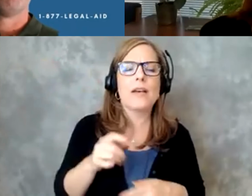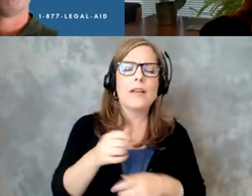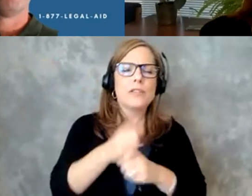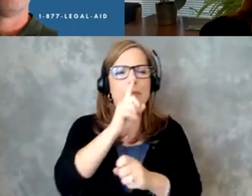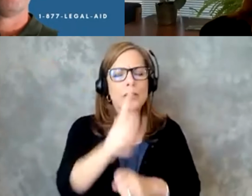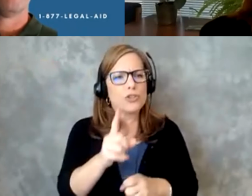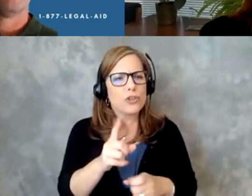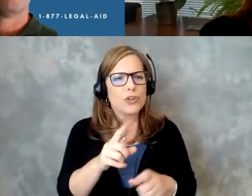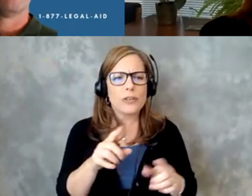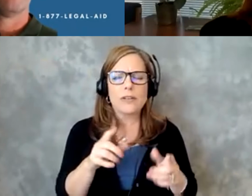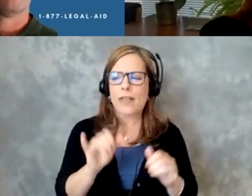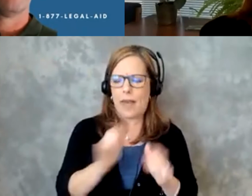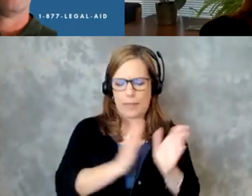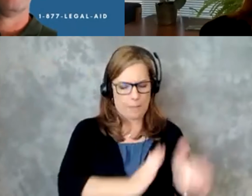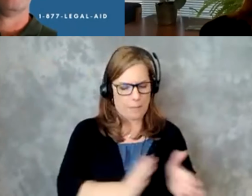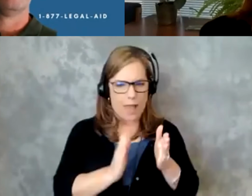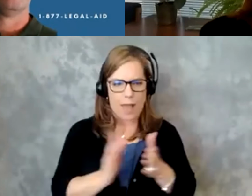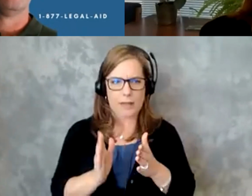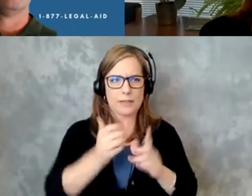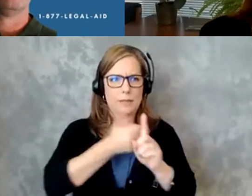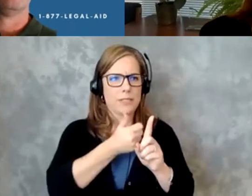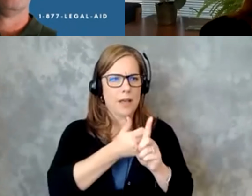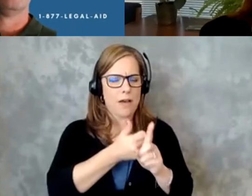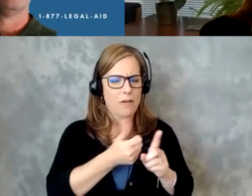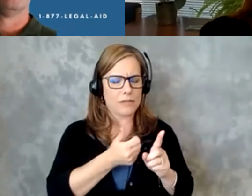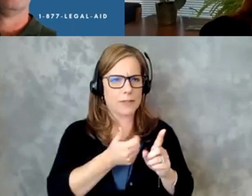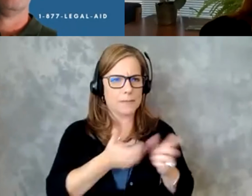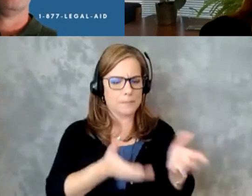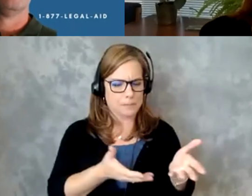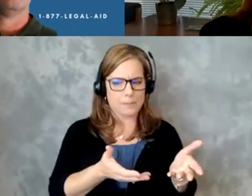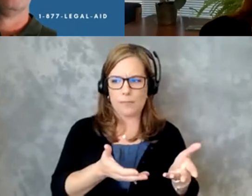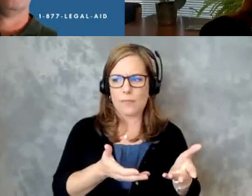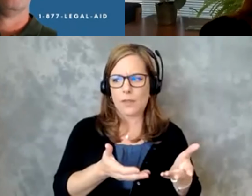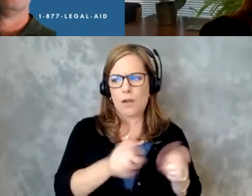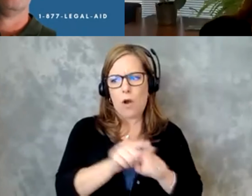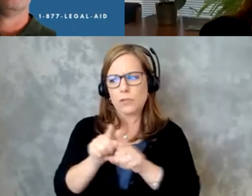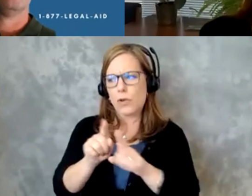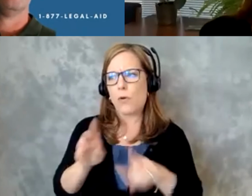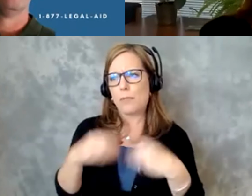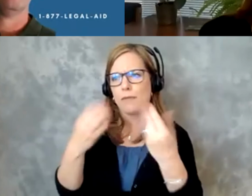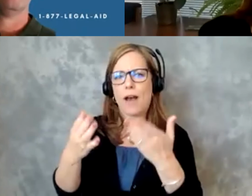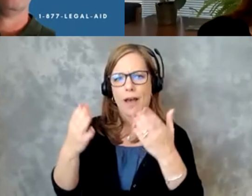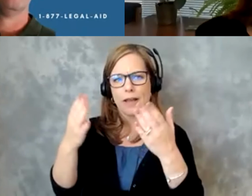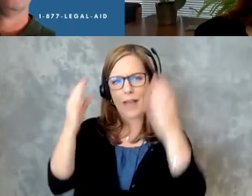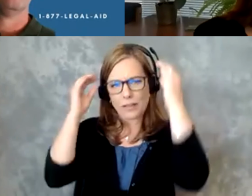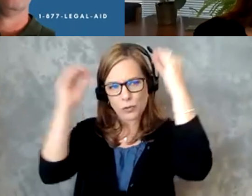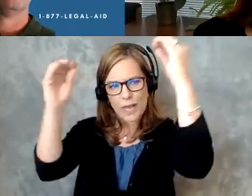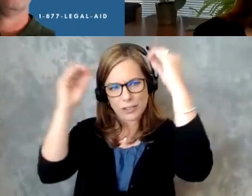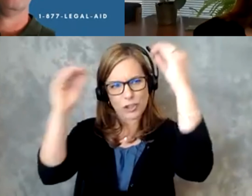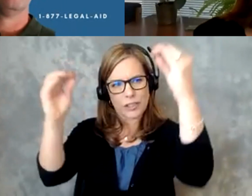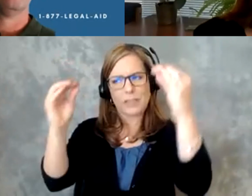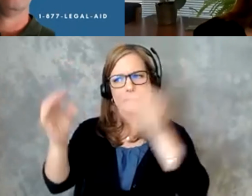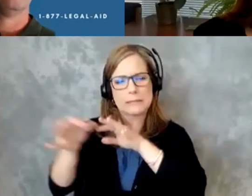that plans are, providing education to their community-based providers in